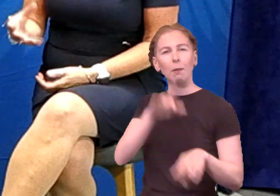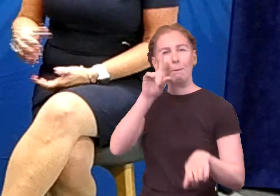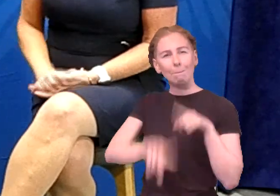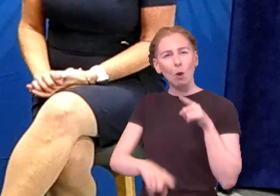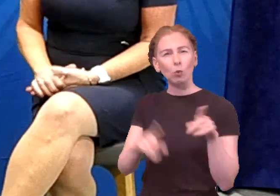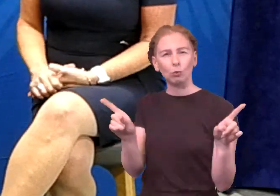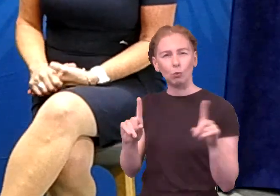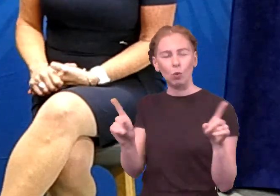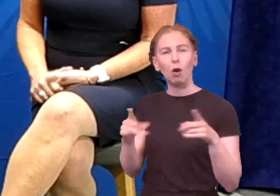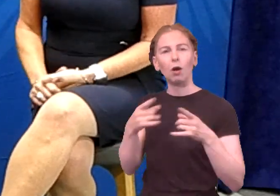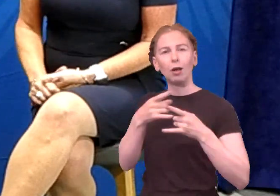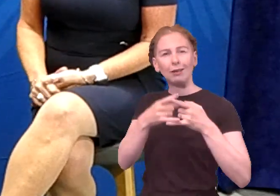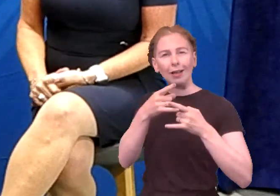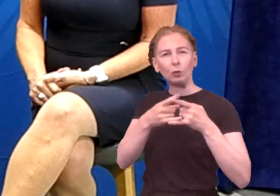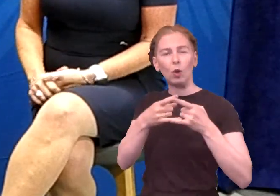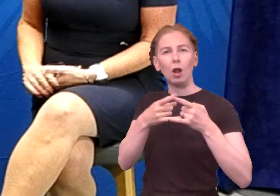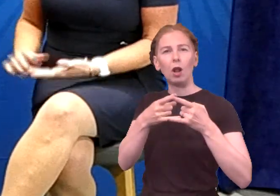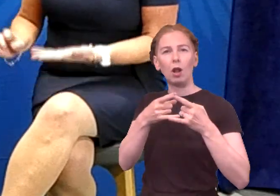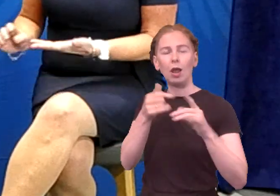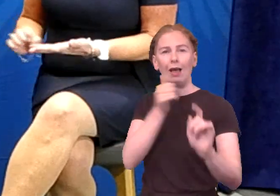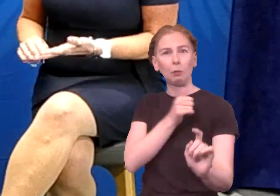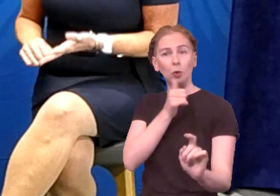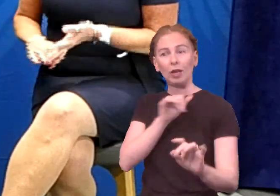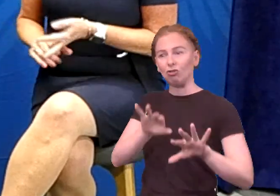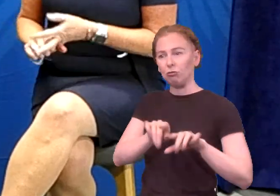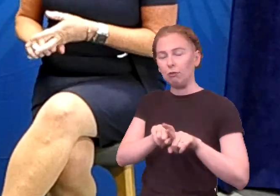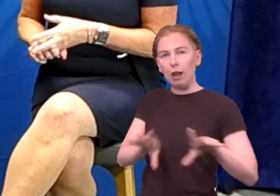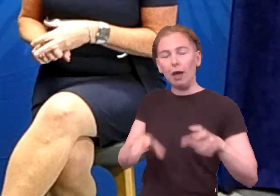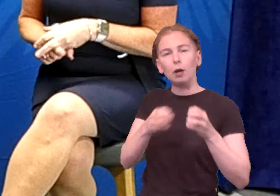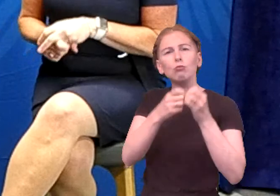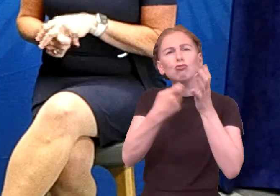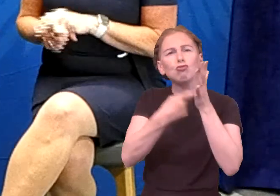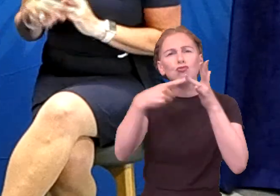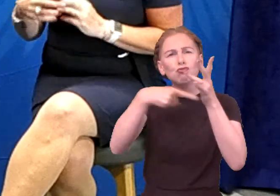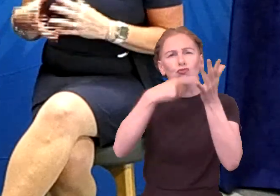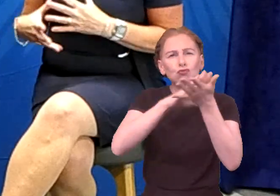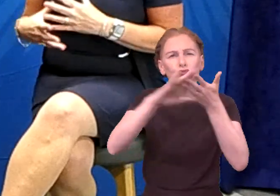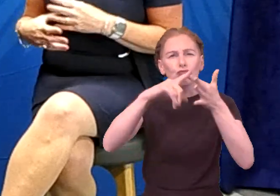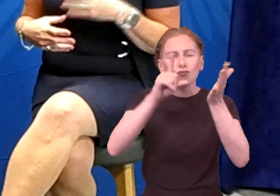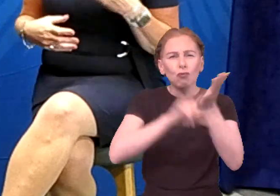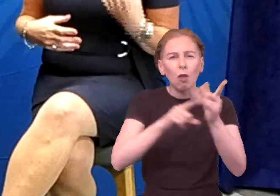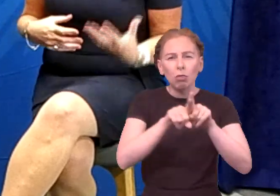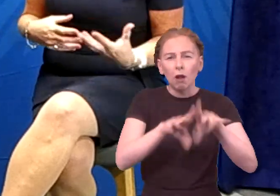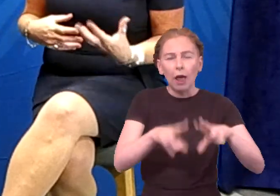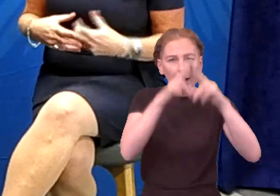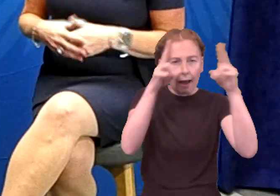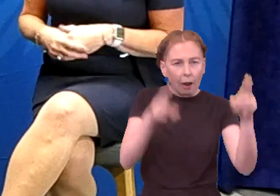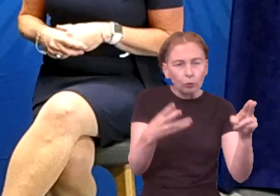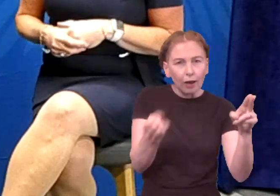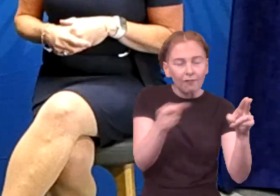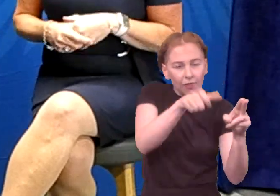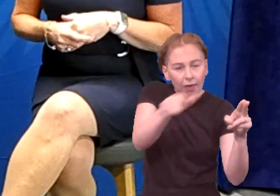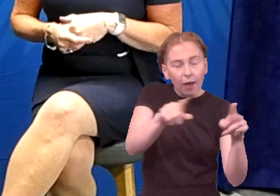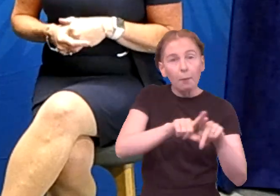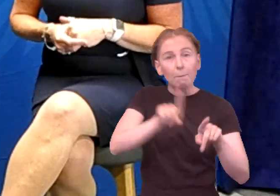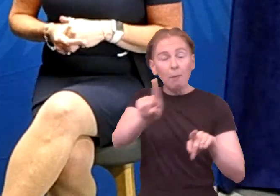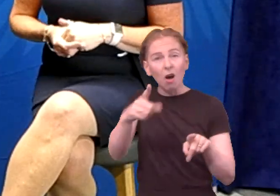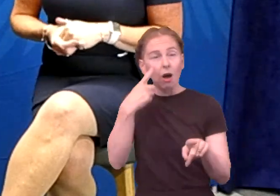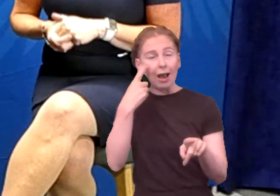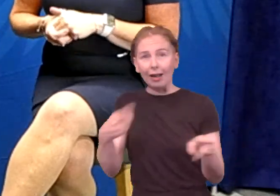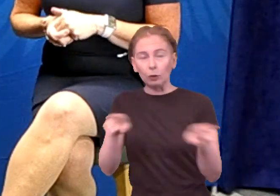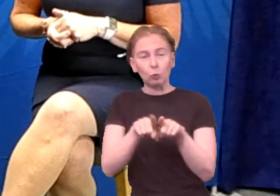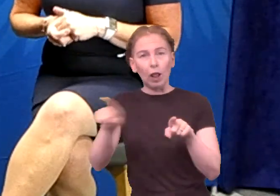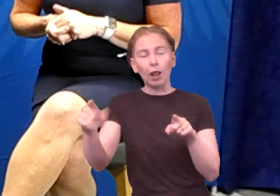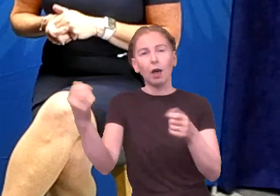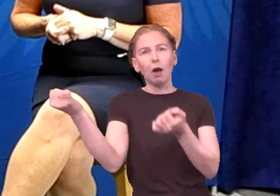street workers, you also come across a lot of labour exploitation in car washes and nail bars. And we